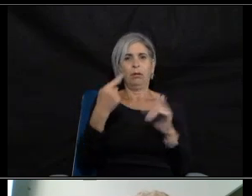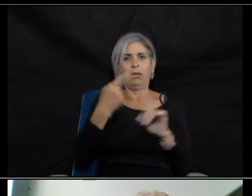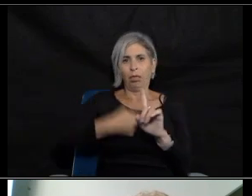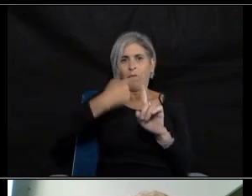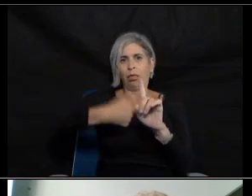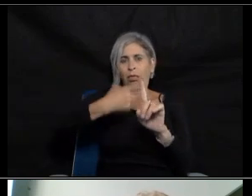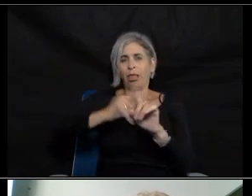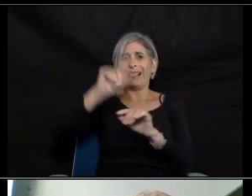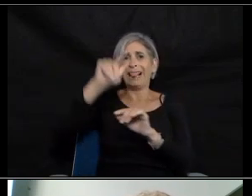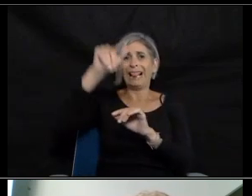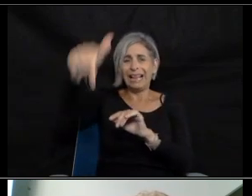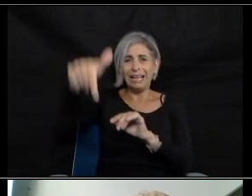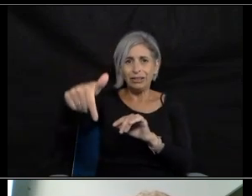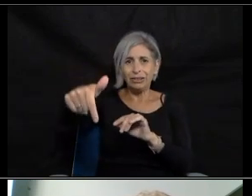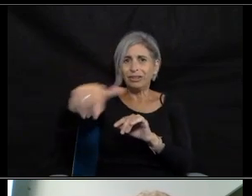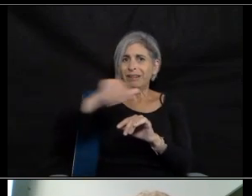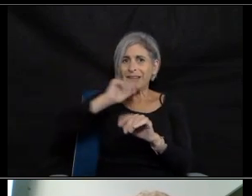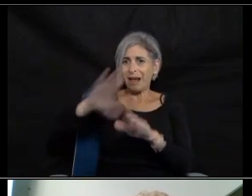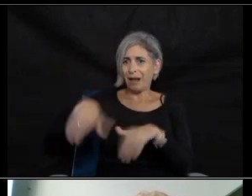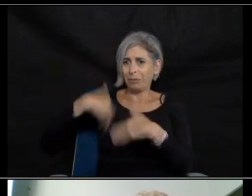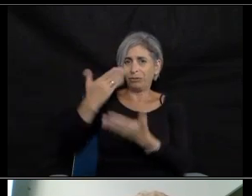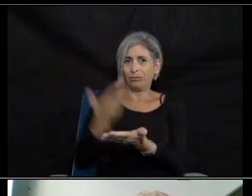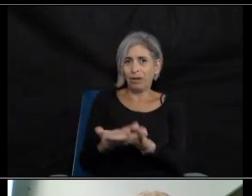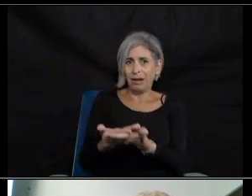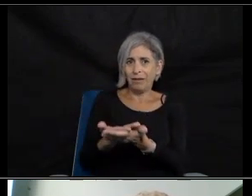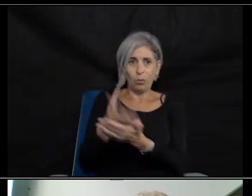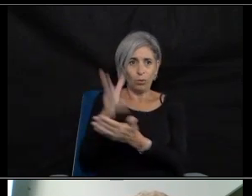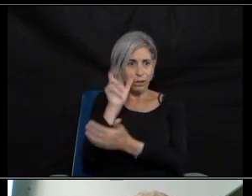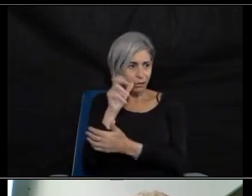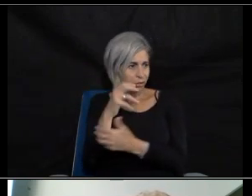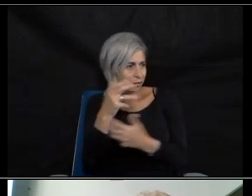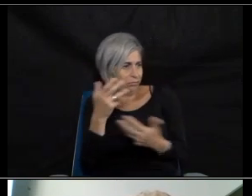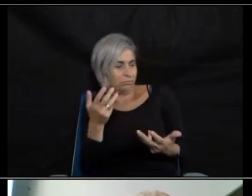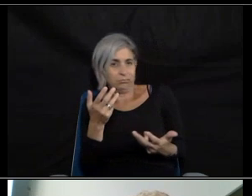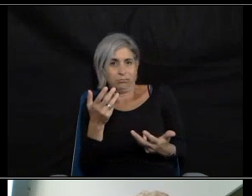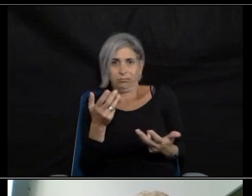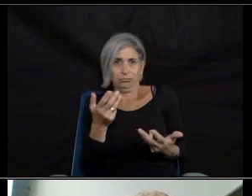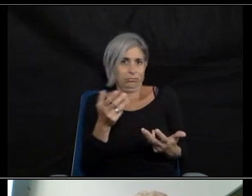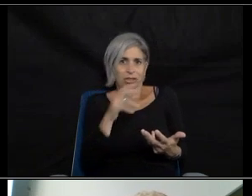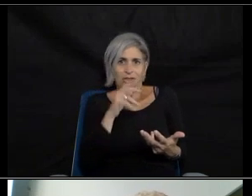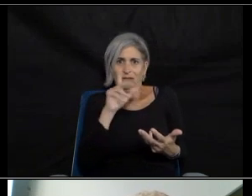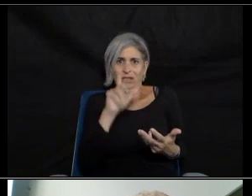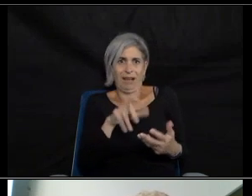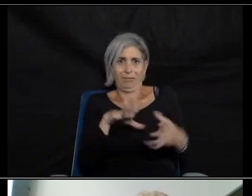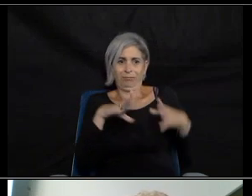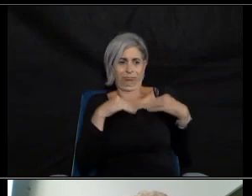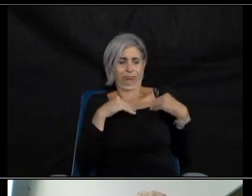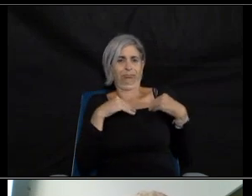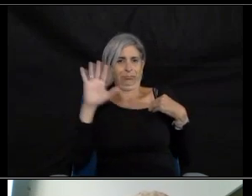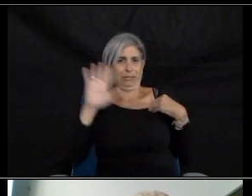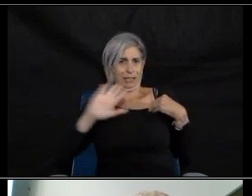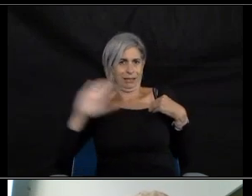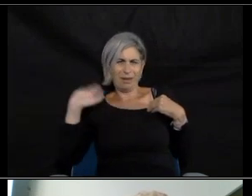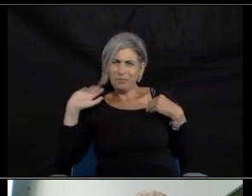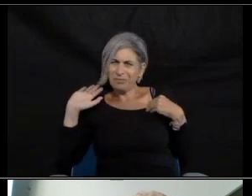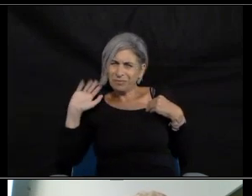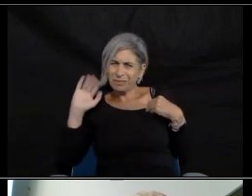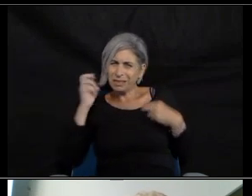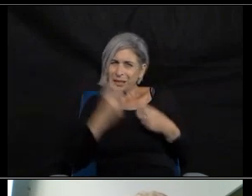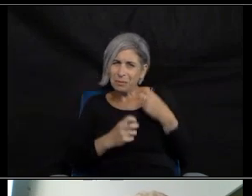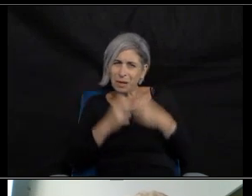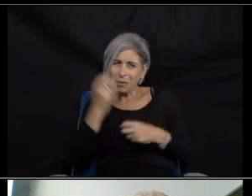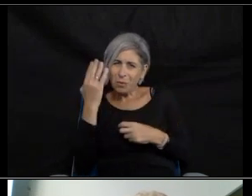later and a product has not been delivered, now all of a sudden we're hearing that it should have never been taken on, and this is the problem, this